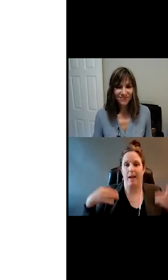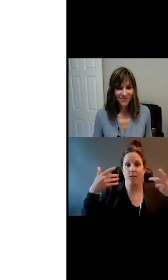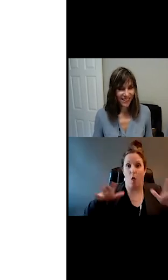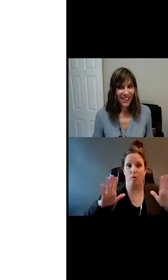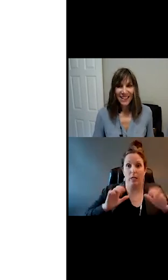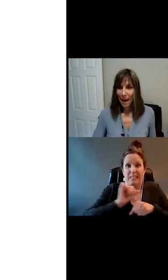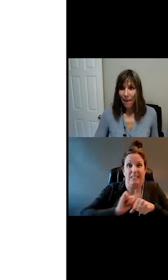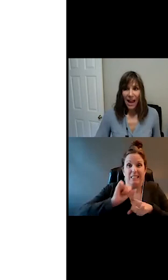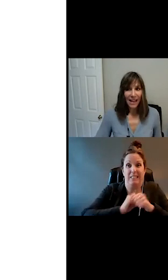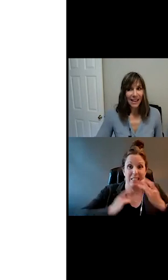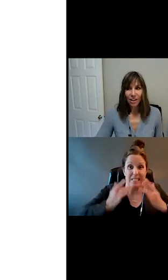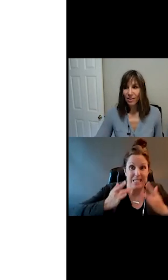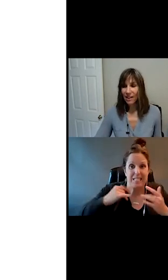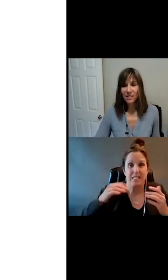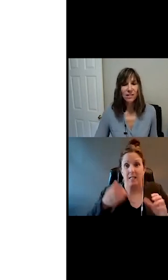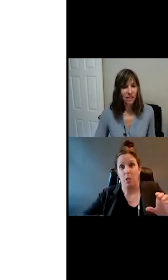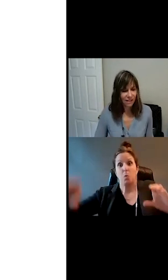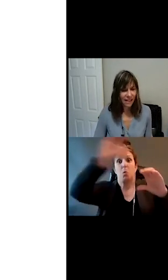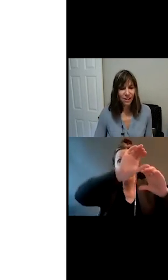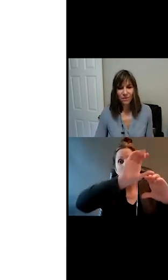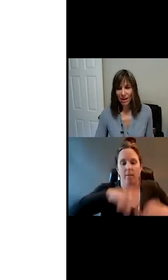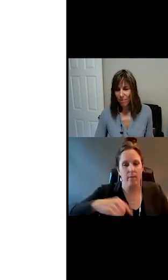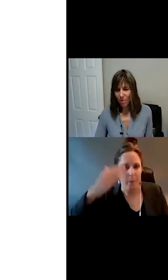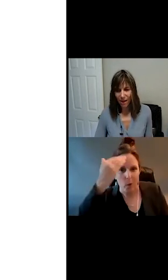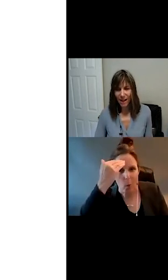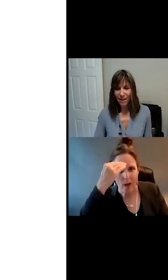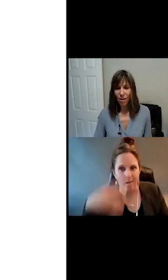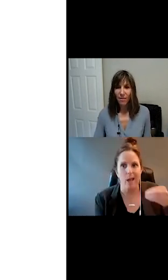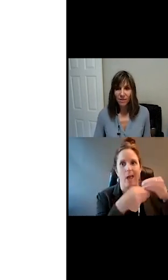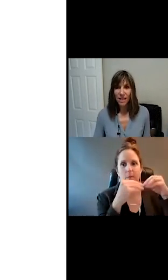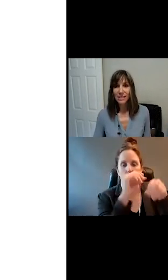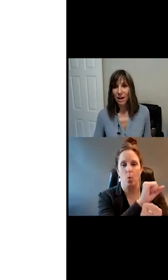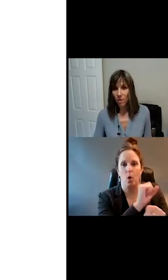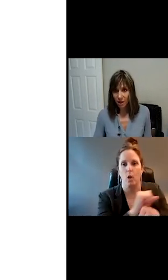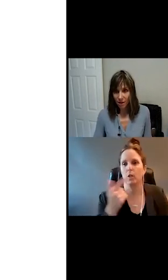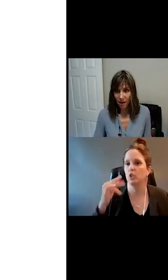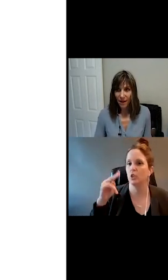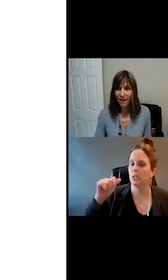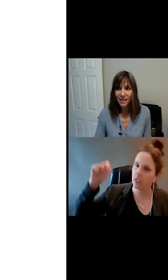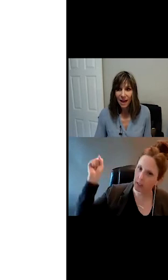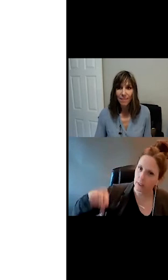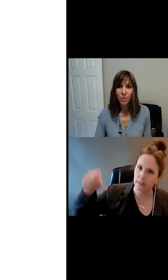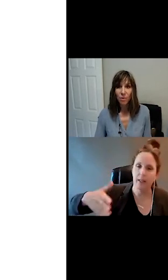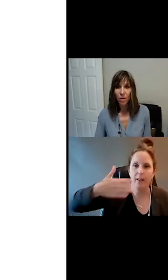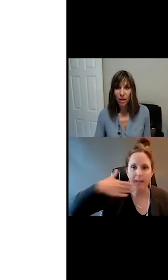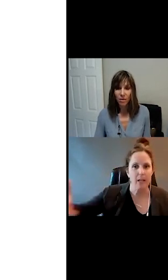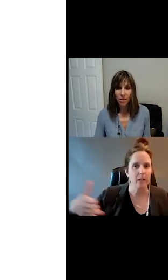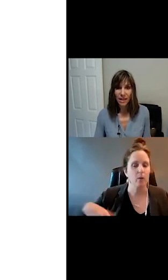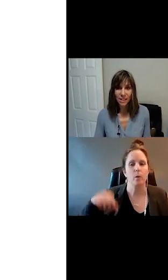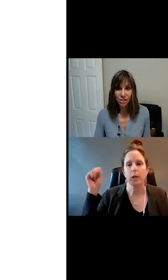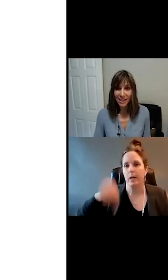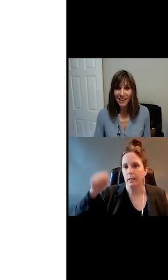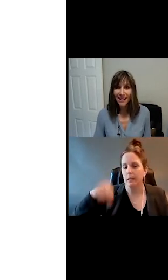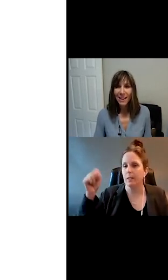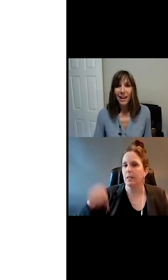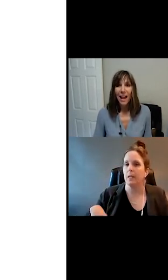workforce. Yep, thank you for that point. I cannot emphasize that one enough. Anytime that we're working with